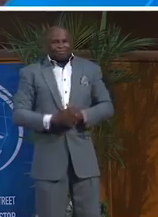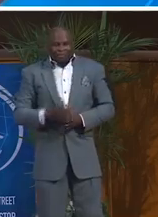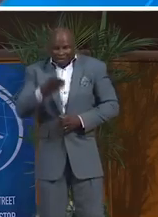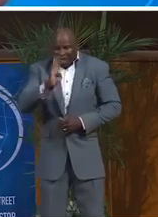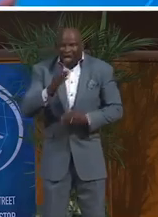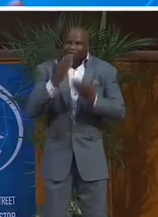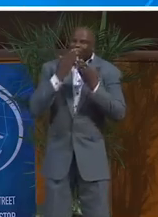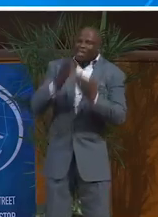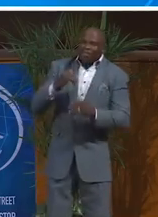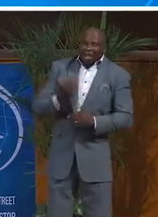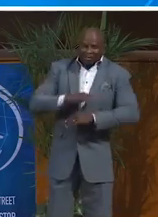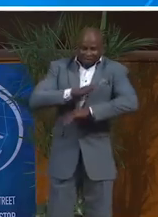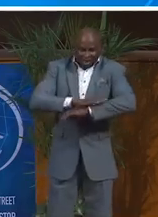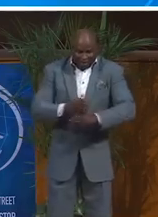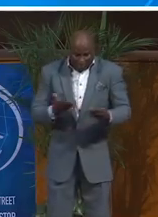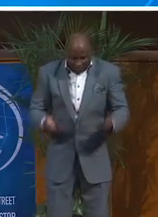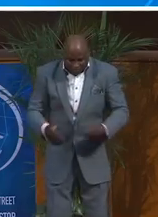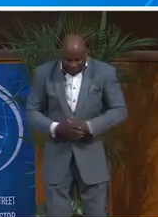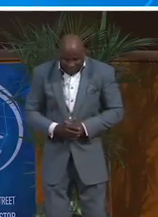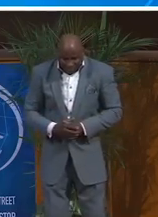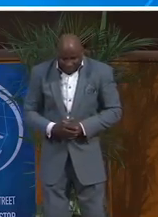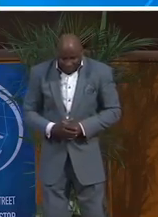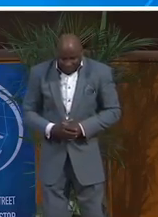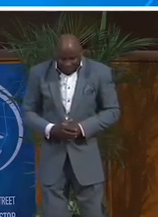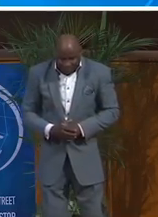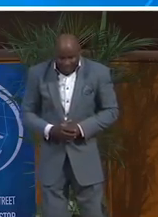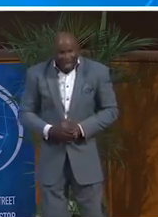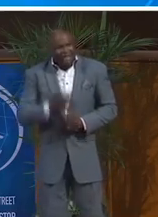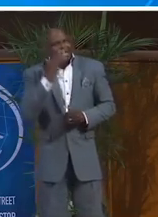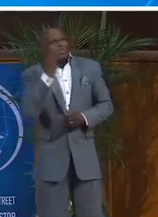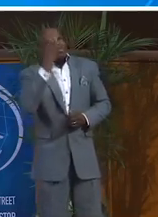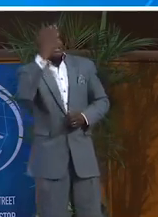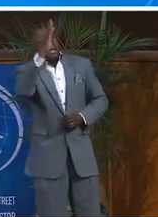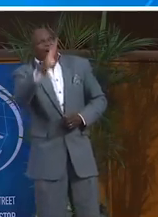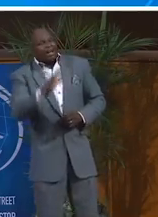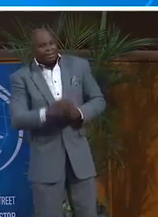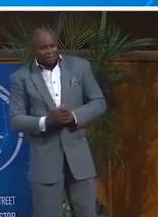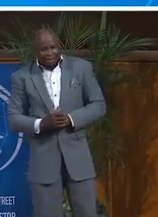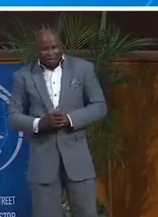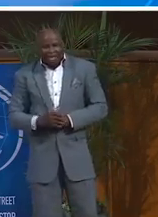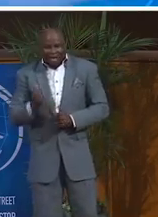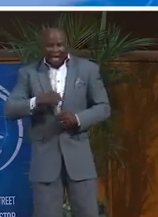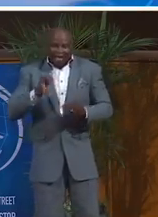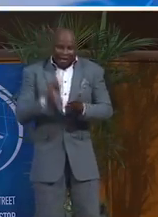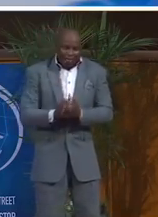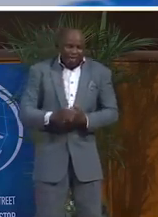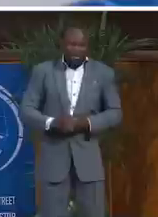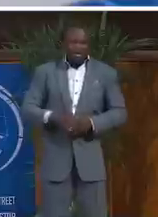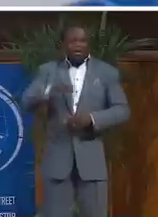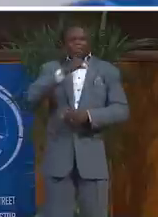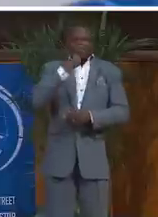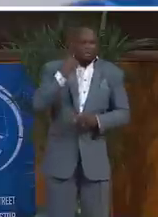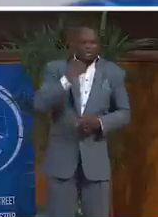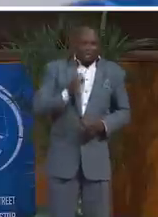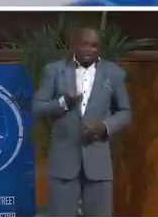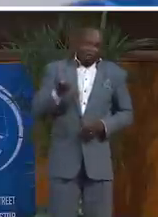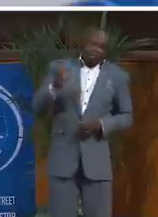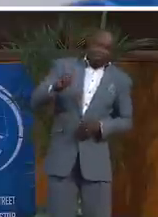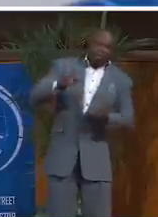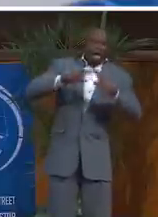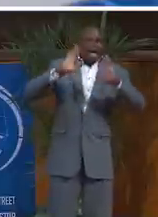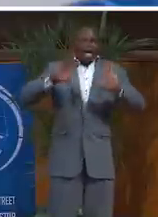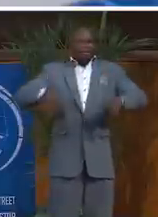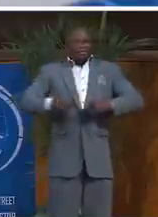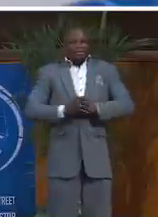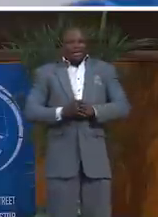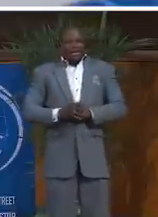God, we thank you for our table. And I thank you, O God, that I can be a priest of my own home.